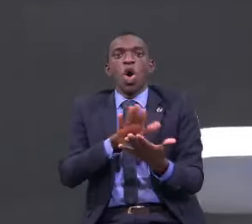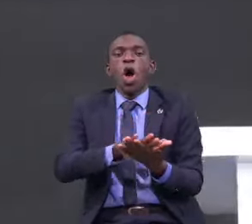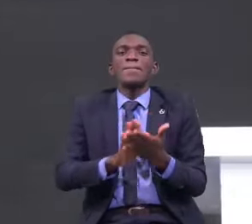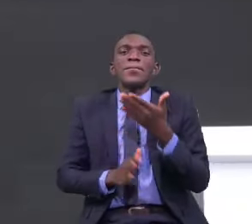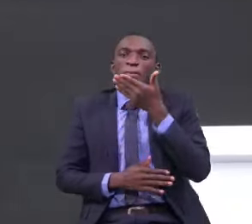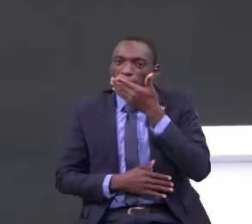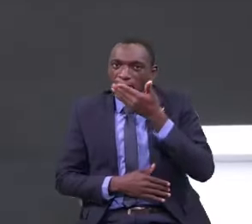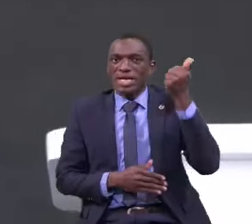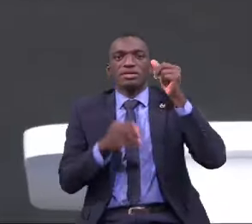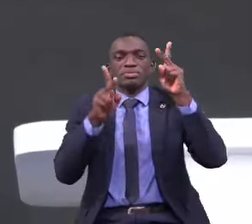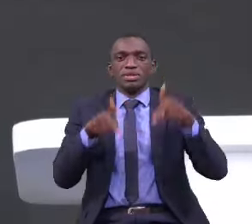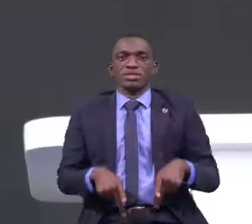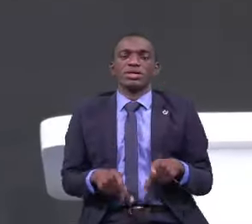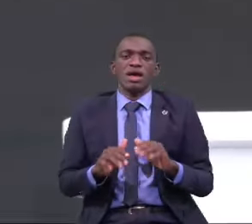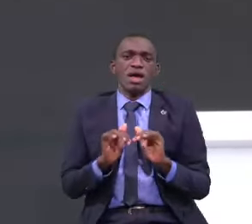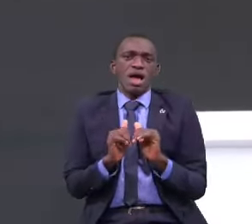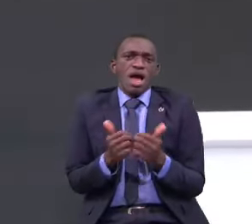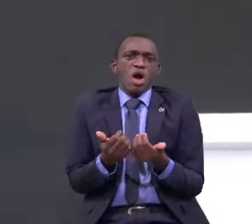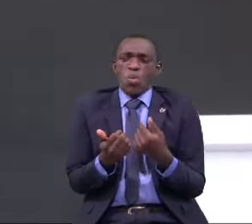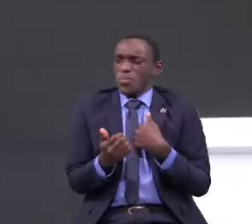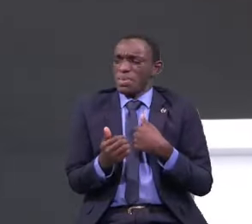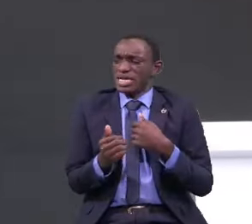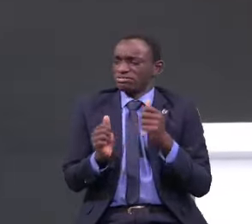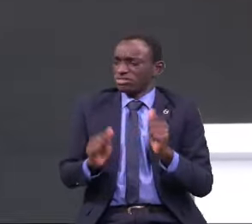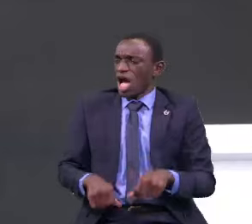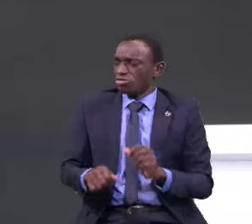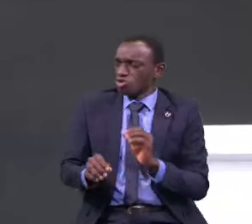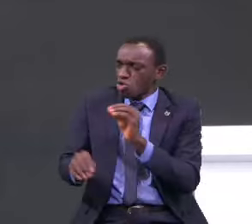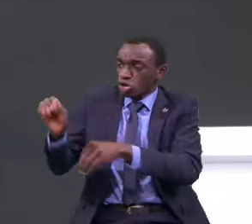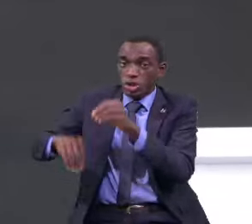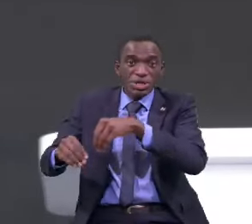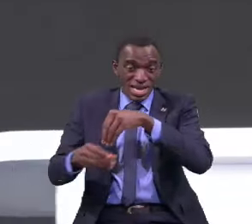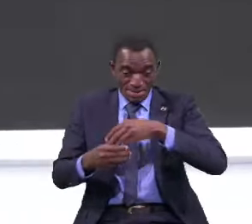I'm searching how to contribute in my community.